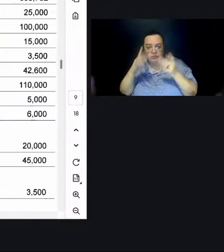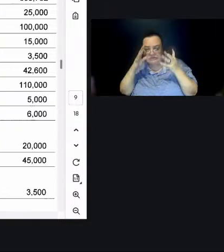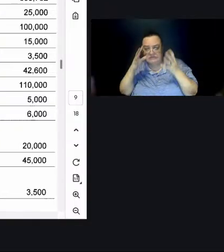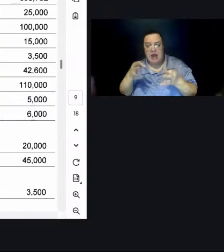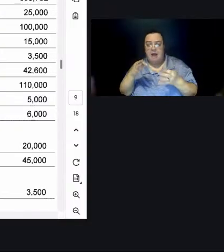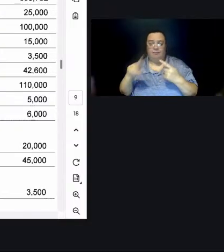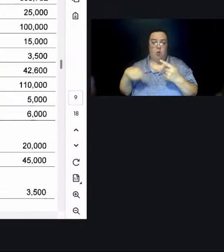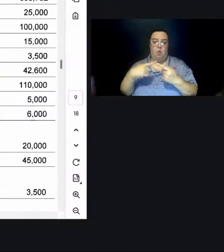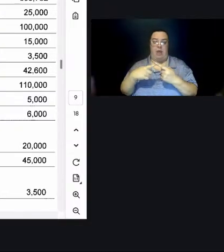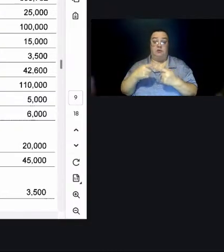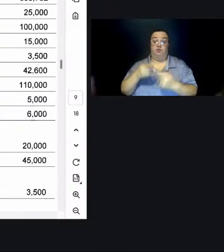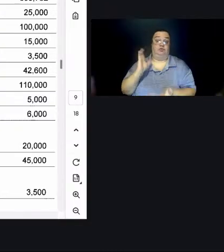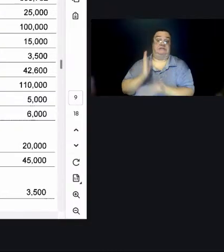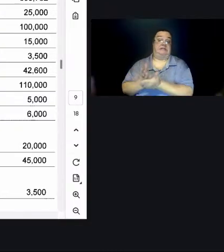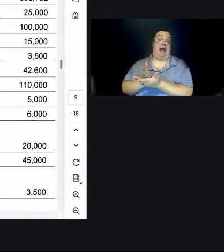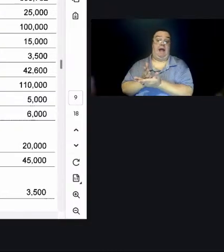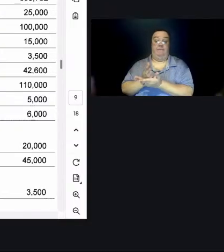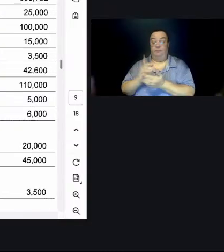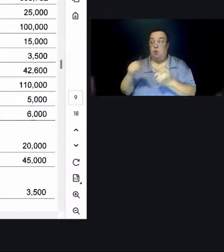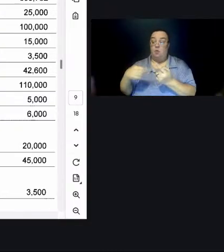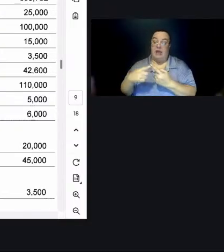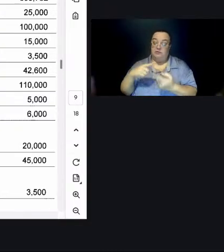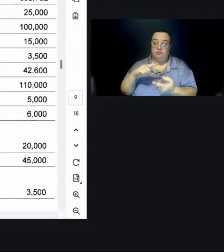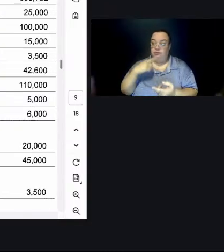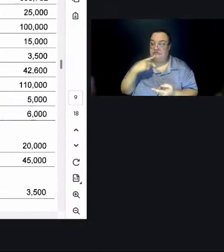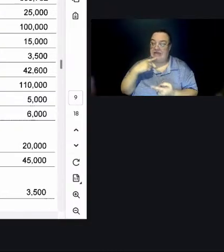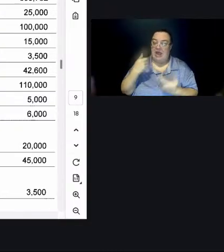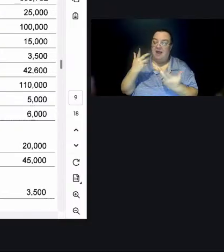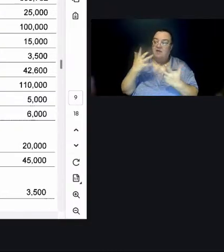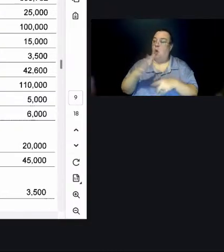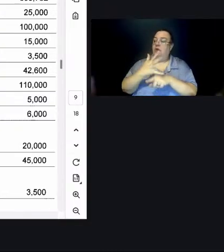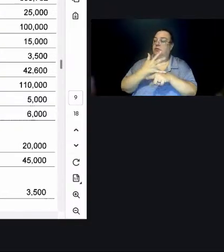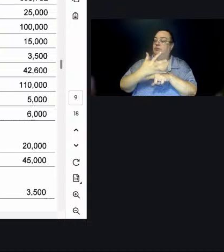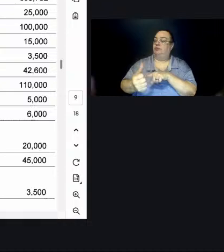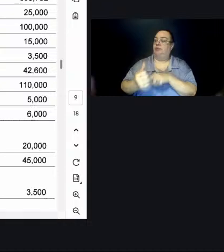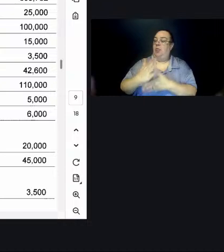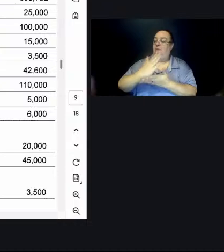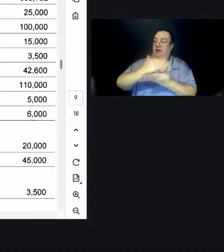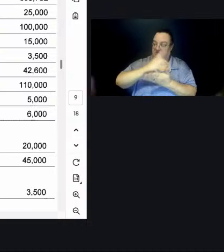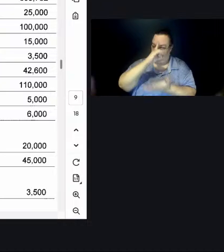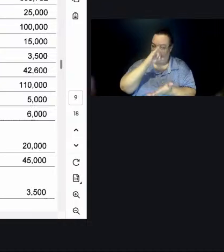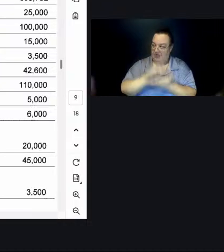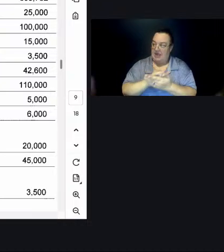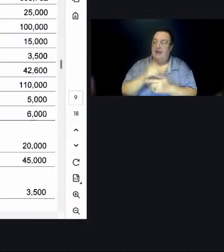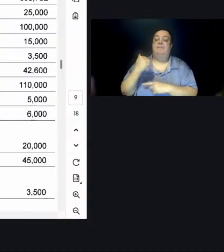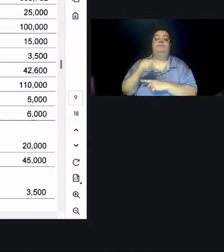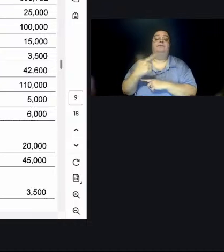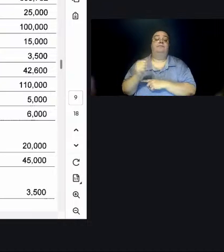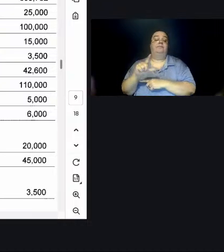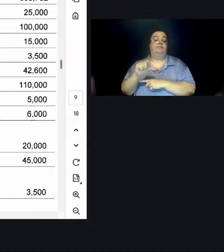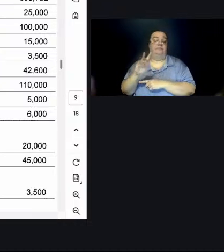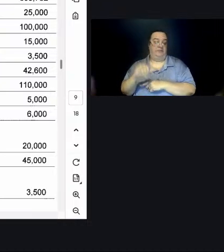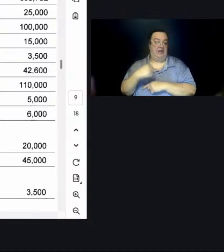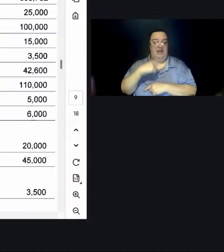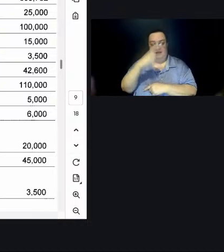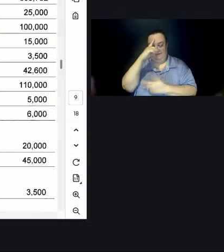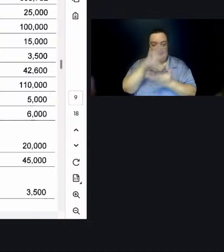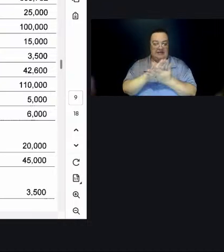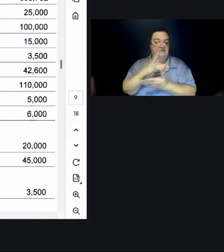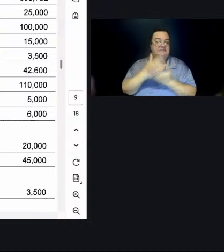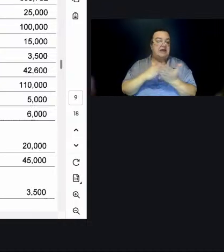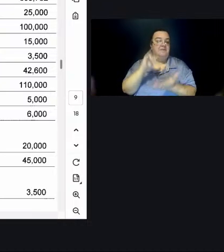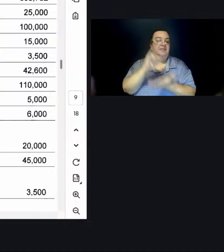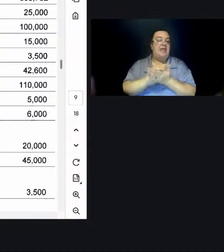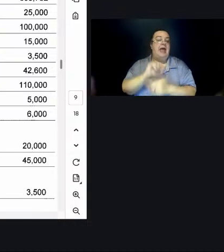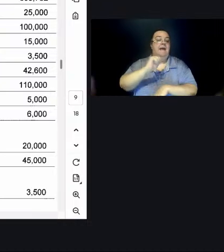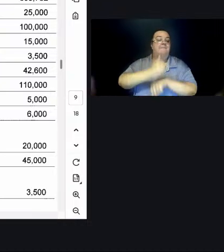stop? When to say, we have exhausted the budget for this? Yeah, I think that some of that is based off of